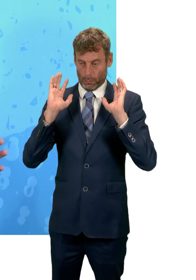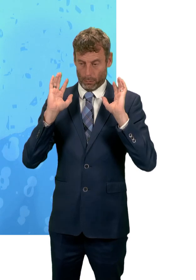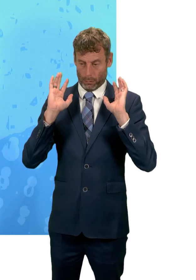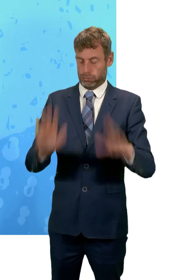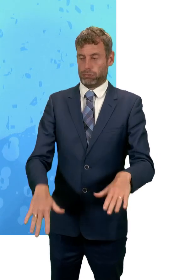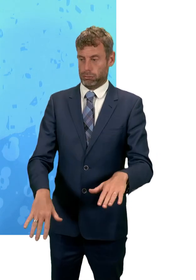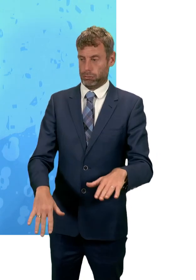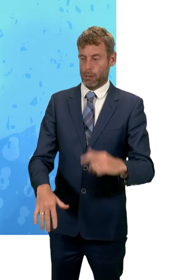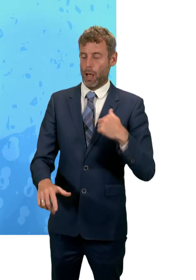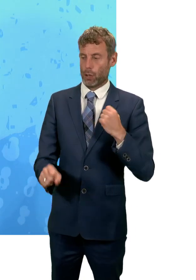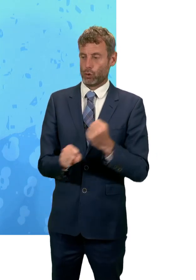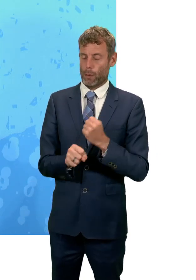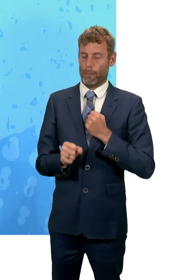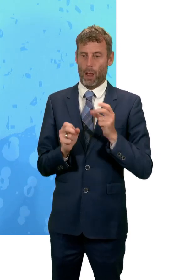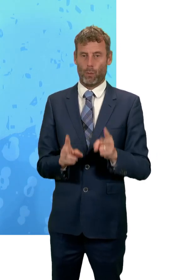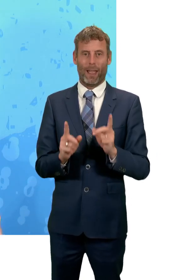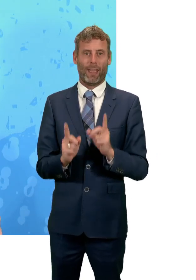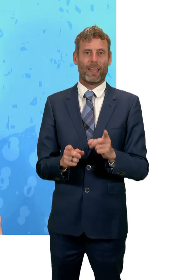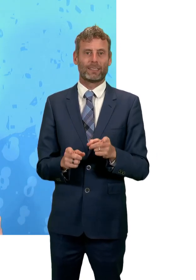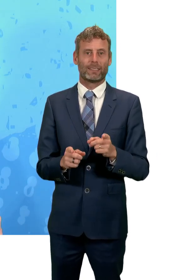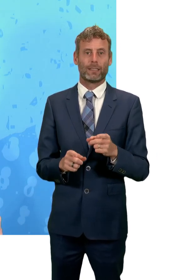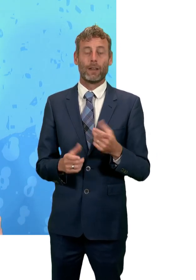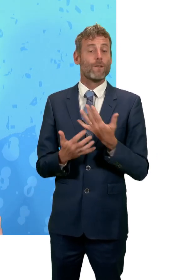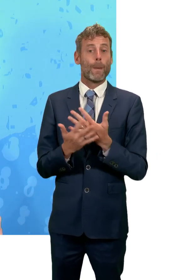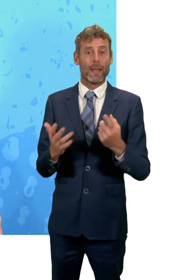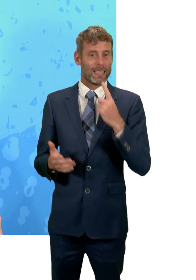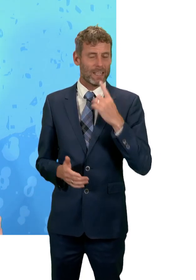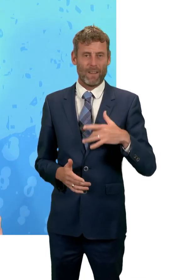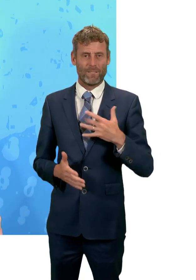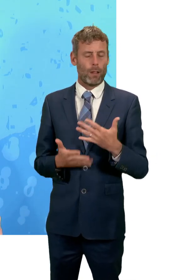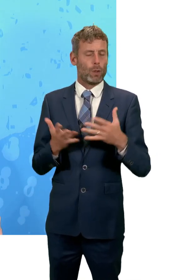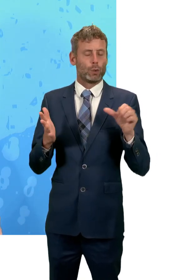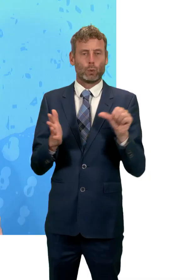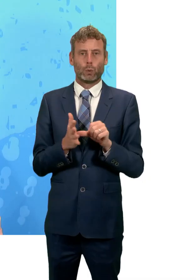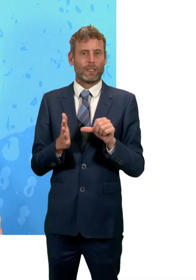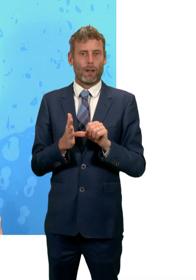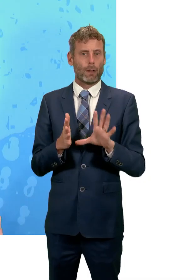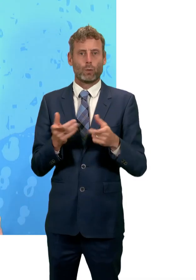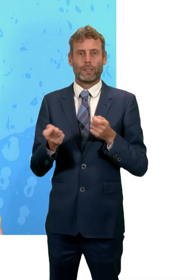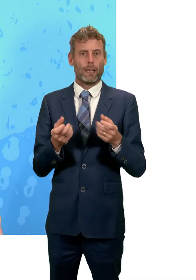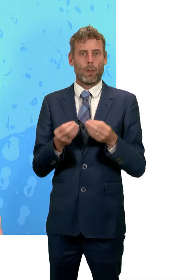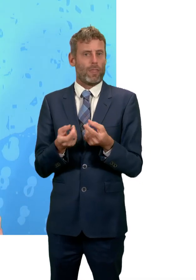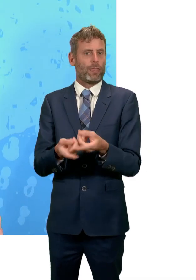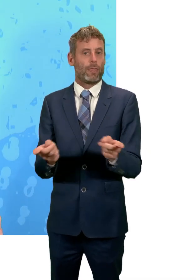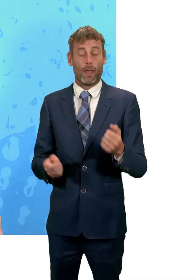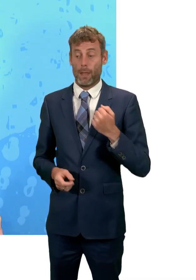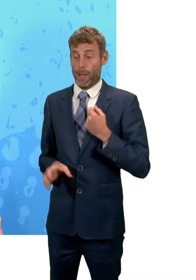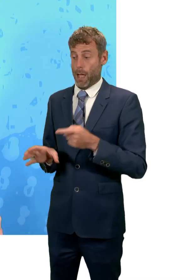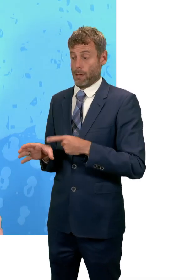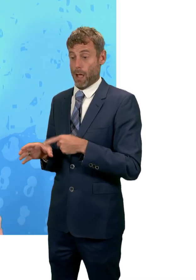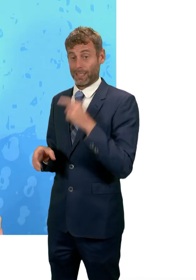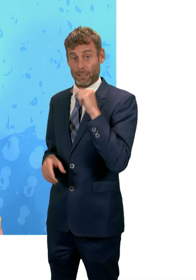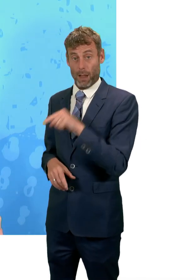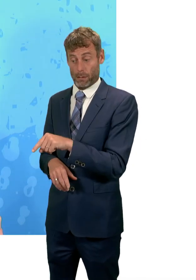know, it seems to be too big a hill to climb for a lot of people. And again, I've got issues. My youngest son, his relationship with food is